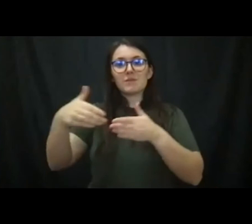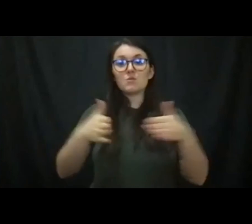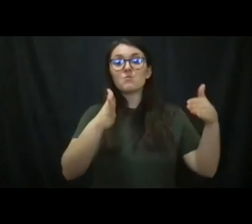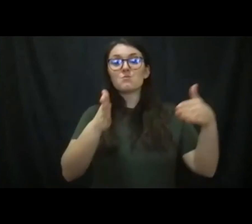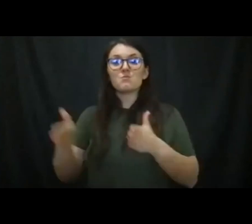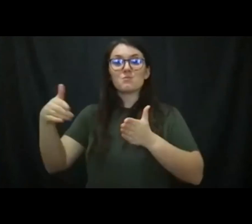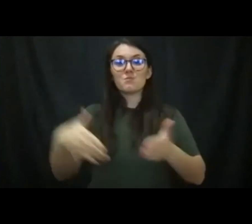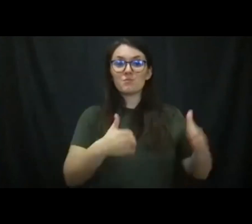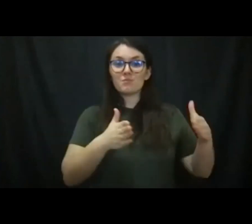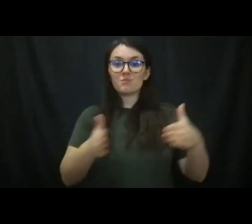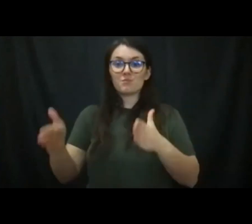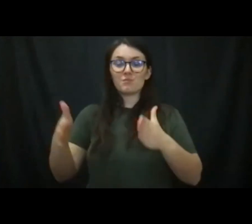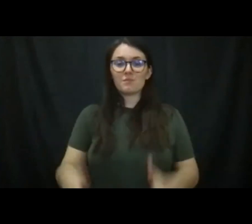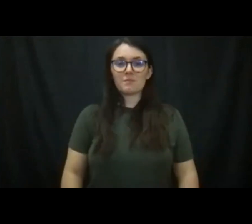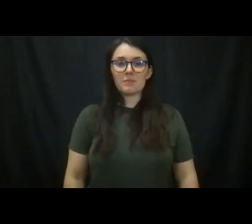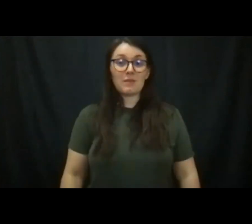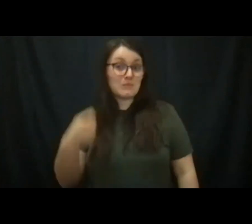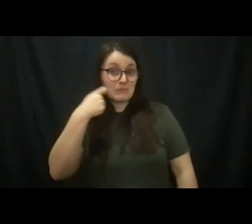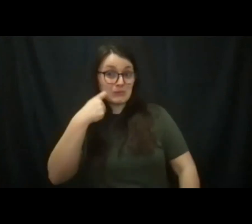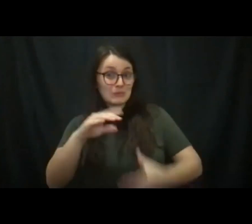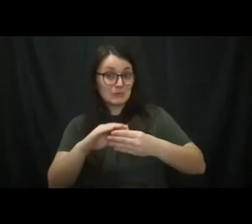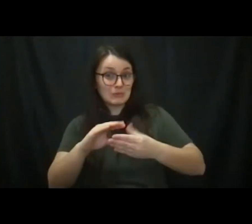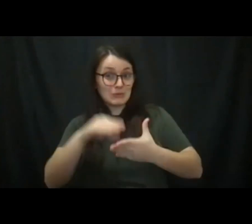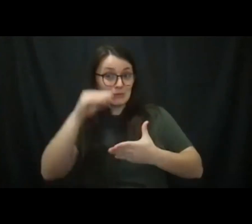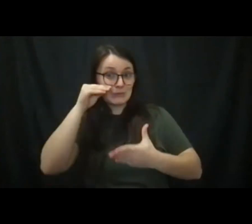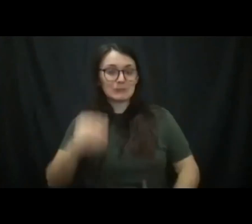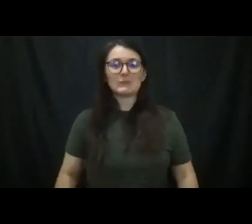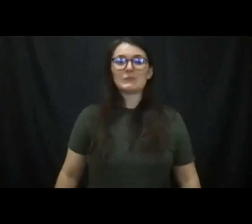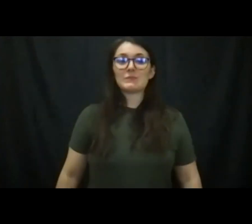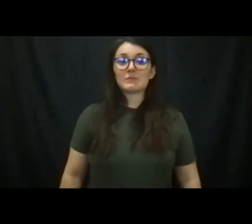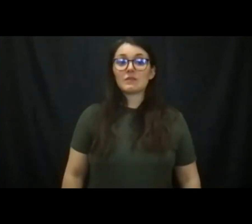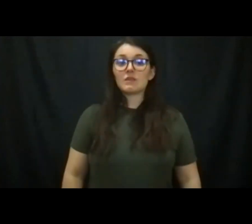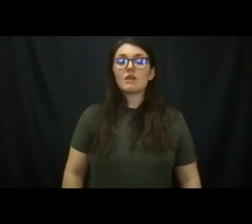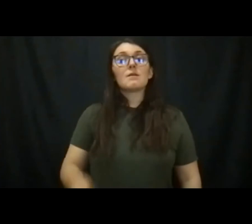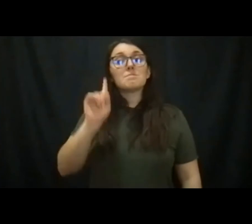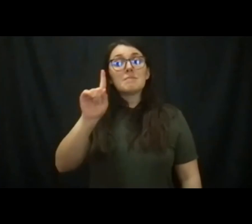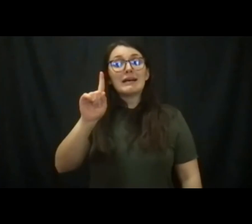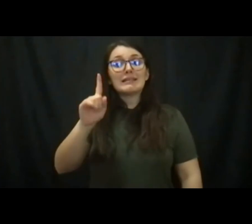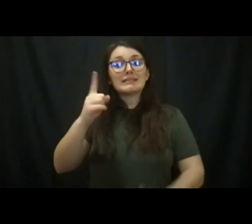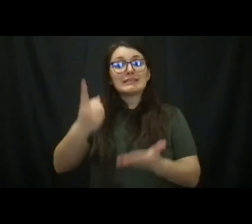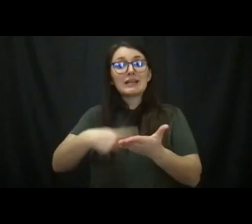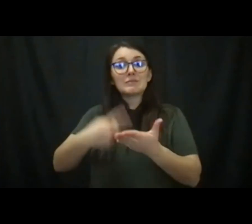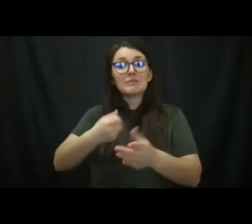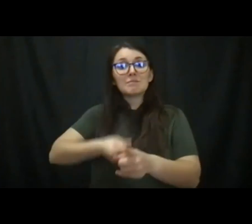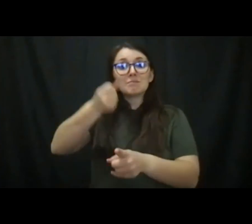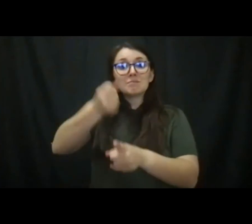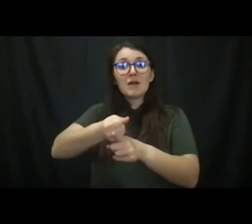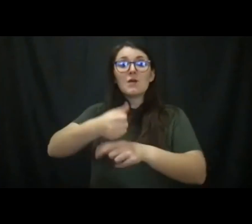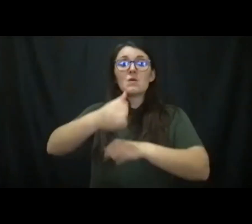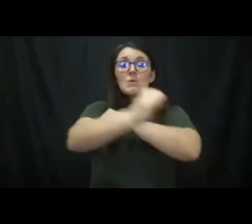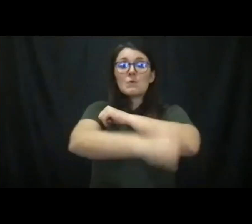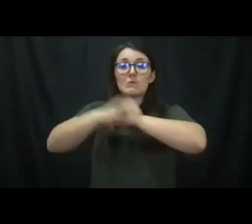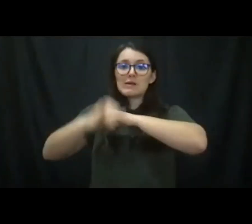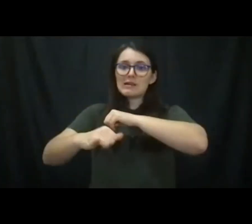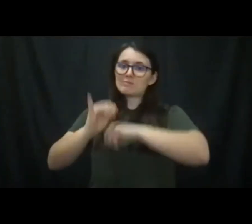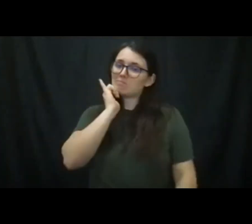Just like we learned that even whales can make mistakes. One whale named Humphrey made a big